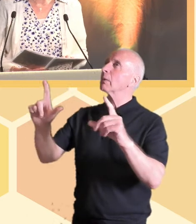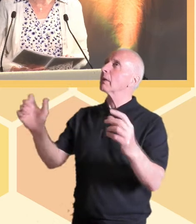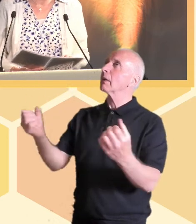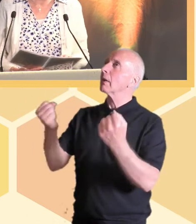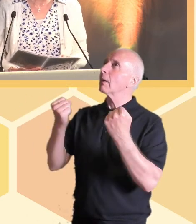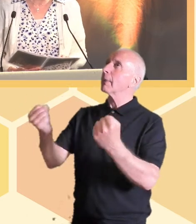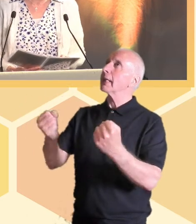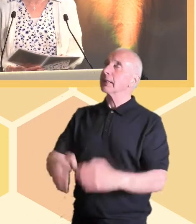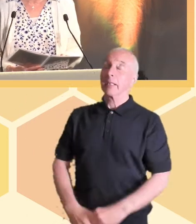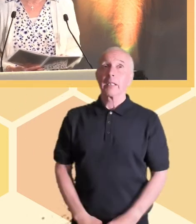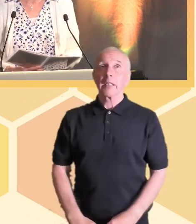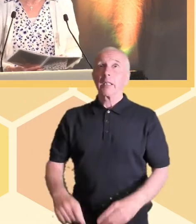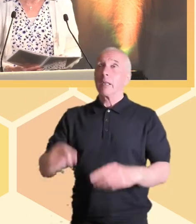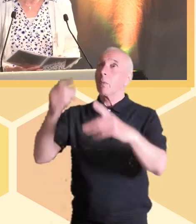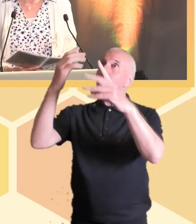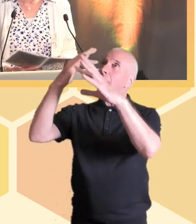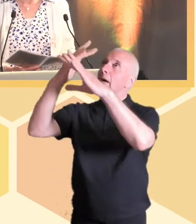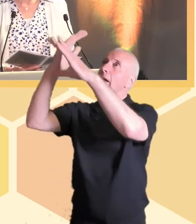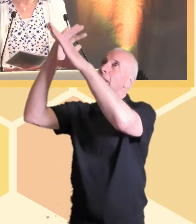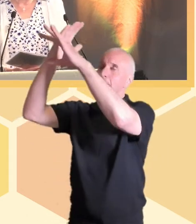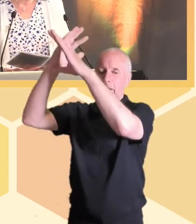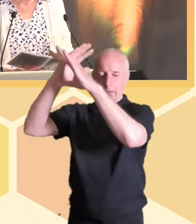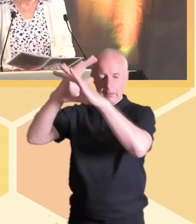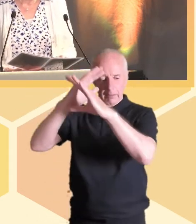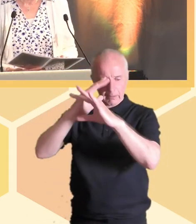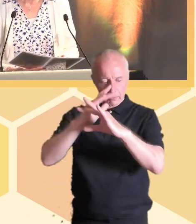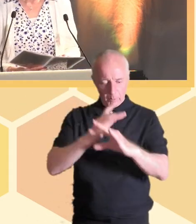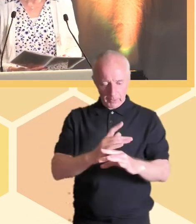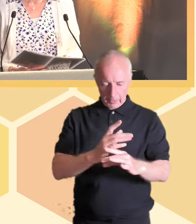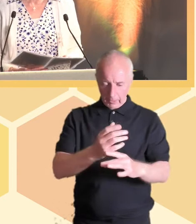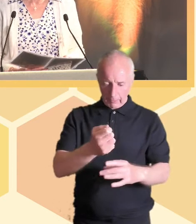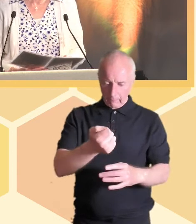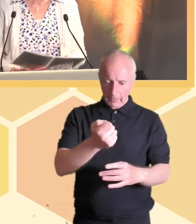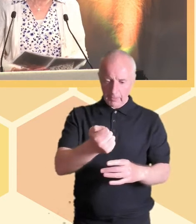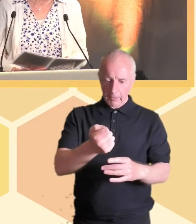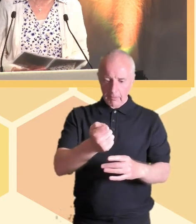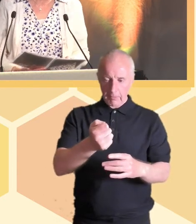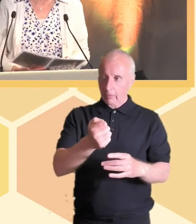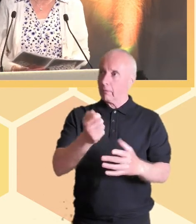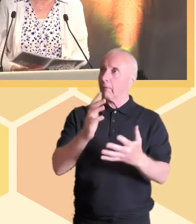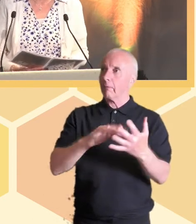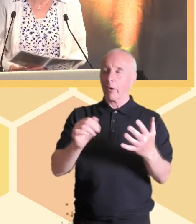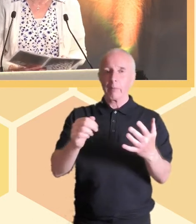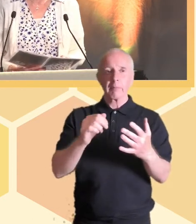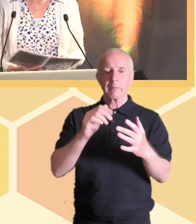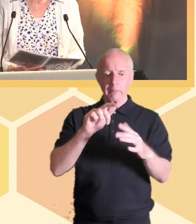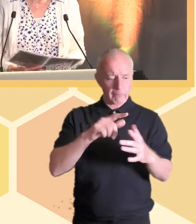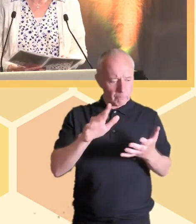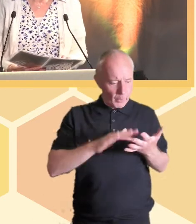Then one of the seraphim flew to me with a live coal in his hand, which he had taken with tongs from the